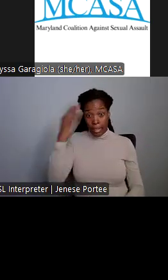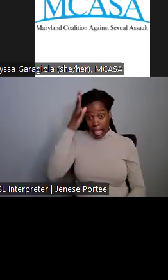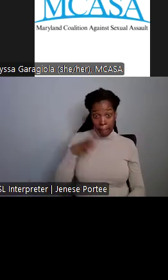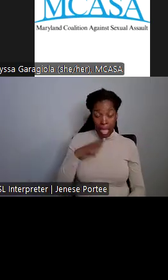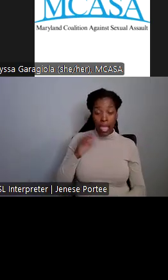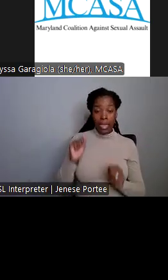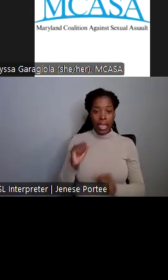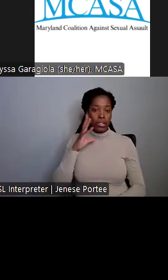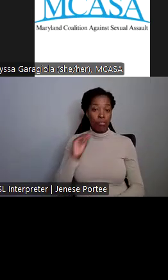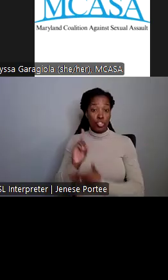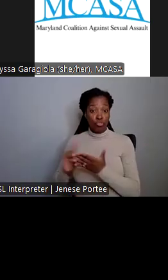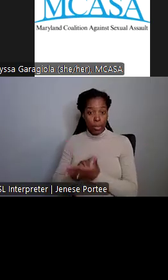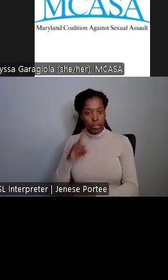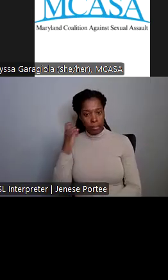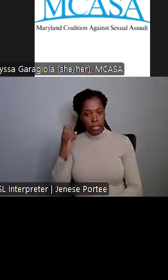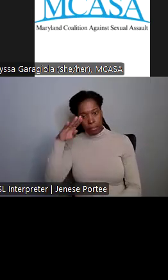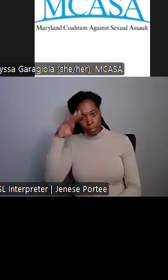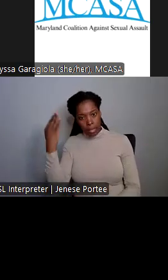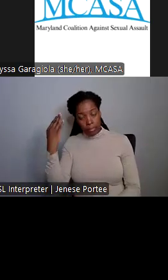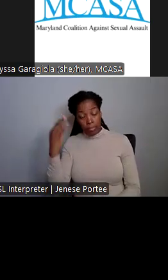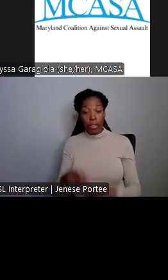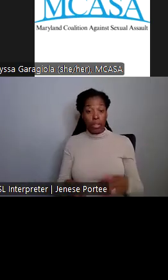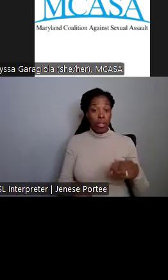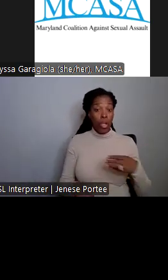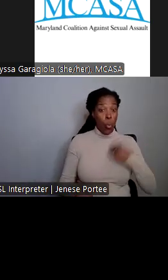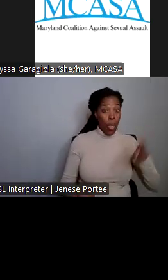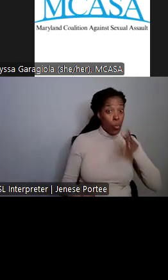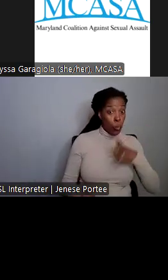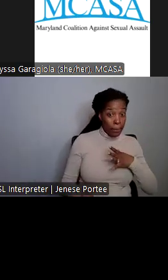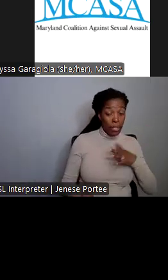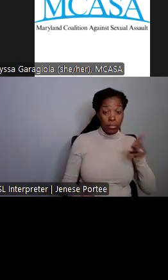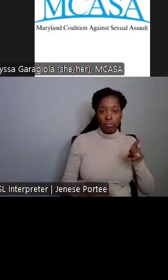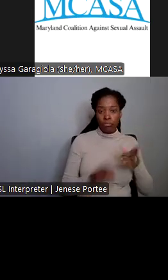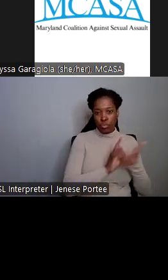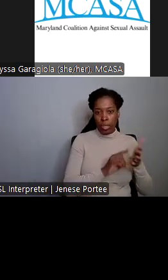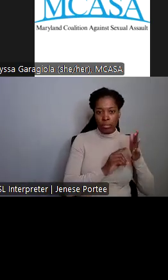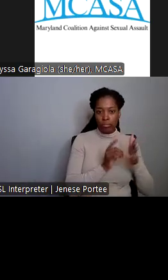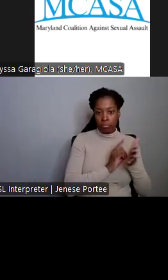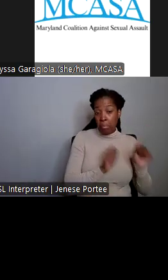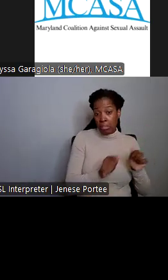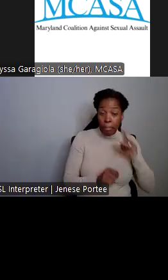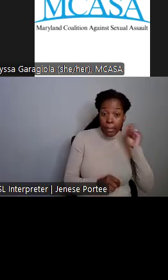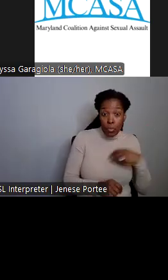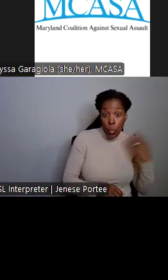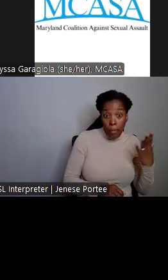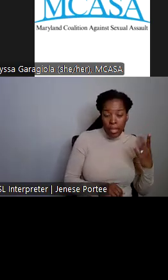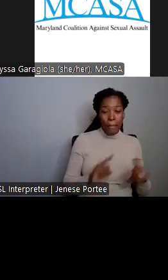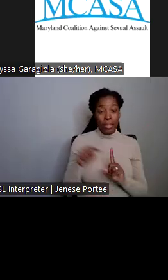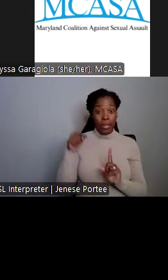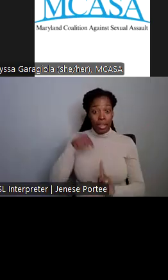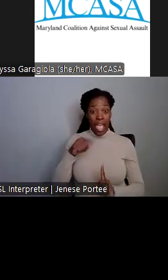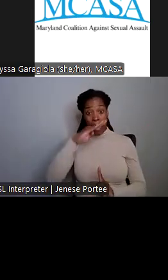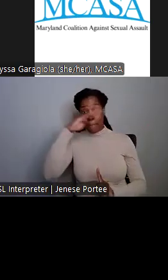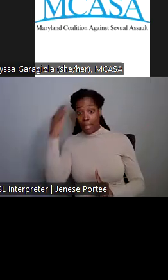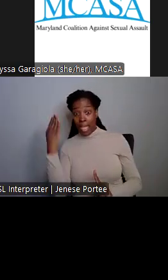can experience discrimination because she is a woman. But a Black woman, however, can experience a different type of discrimination